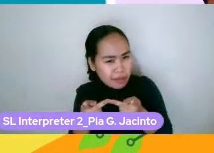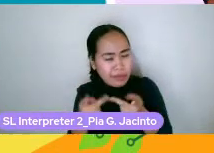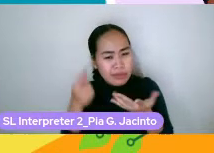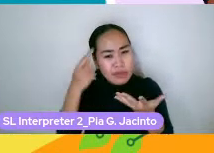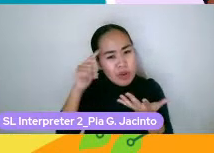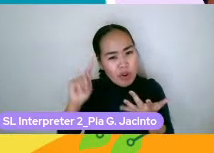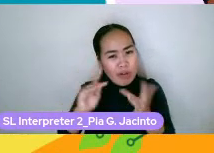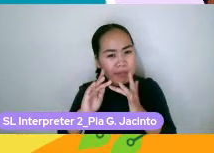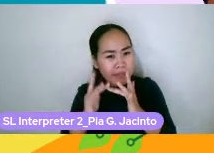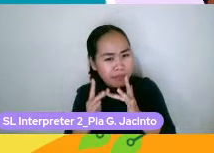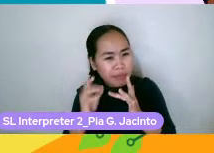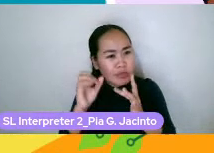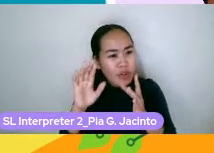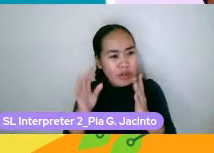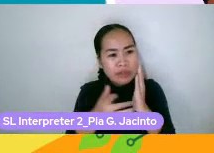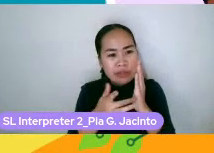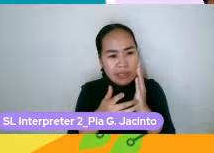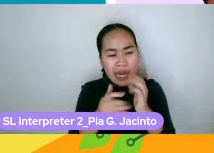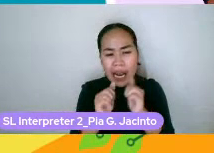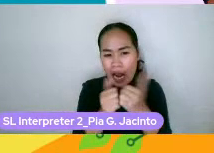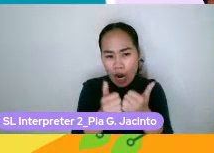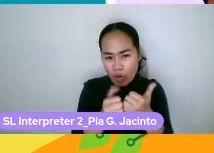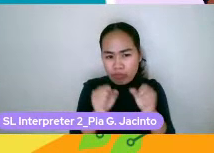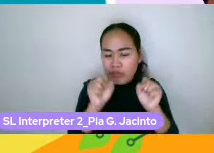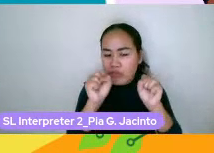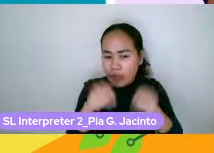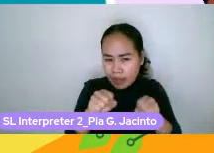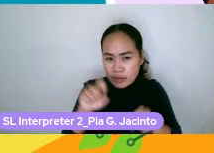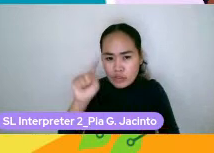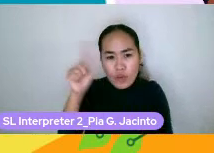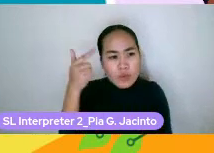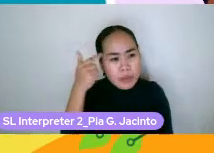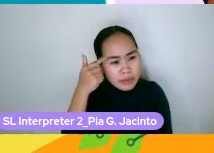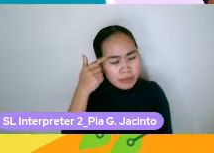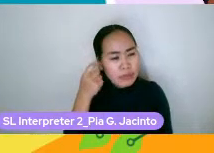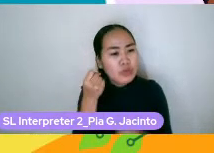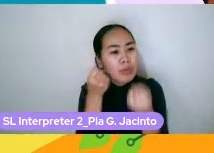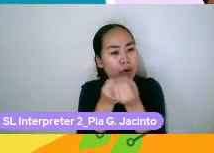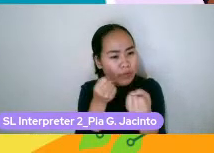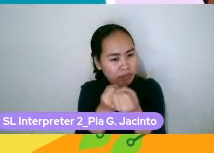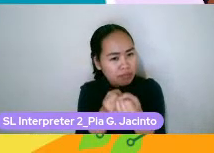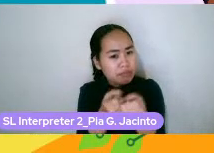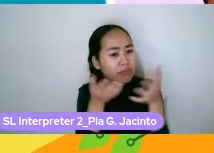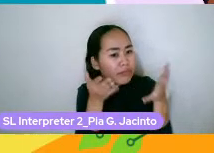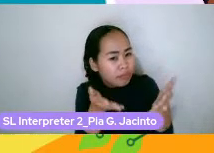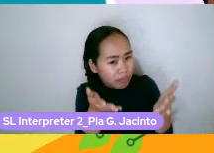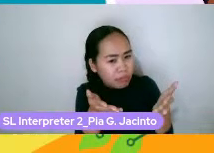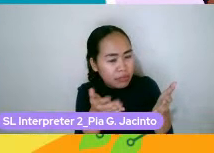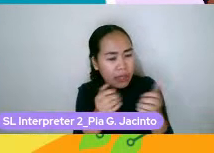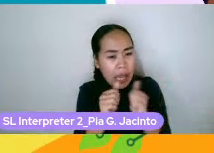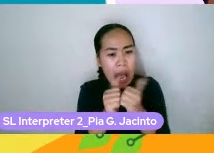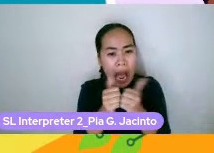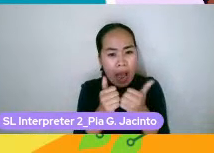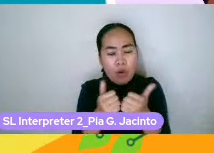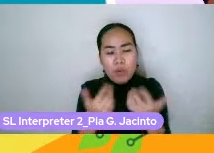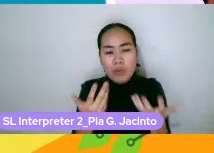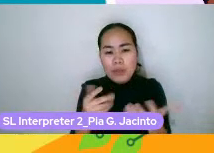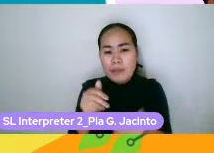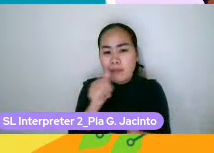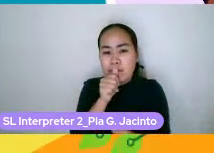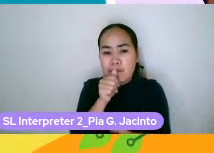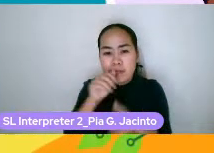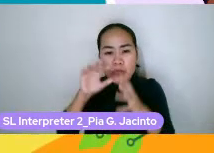addressing this matter? And for the private sector, how they augment the government in doing